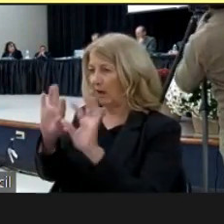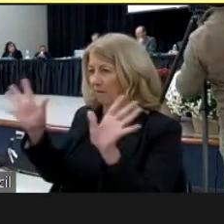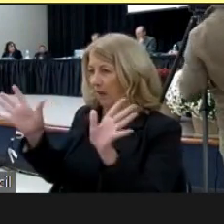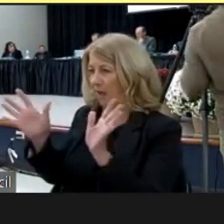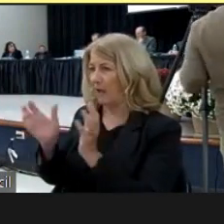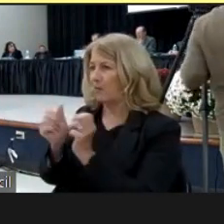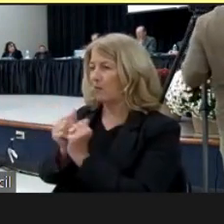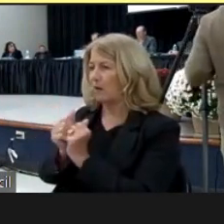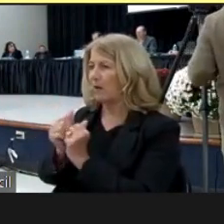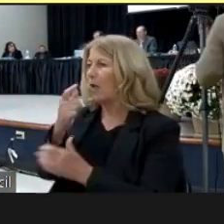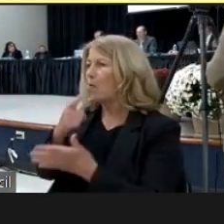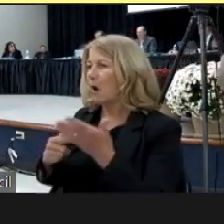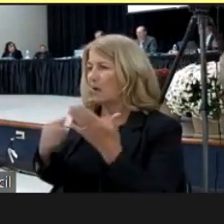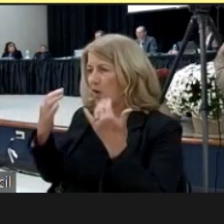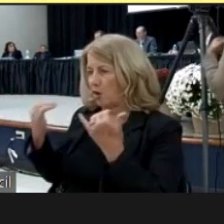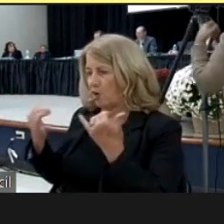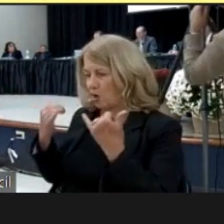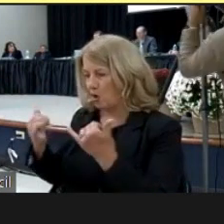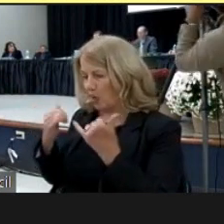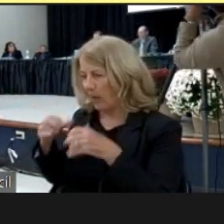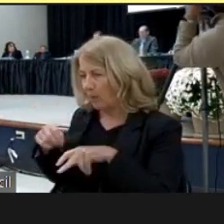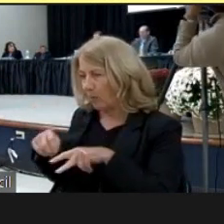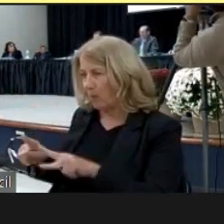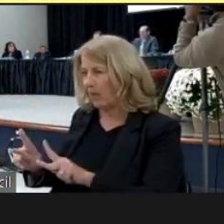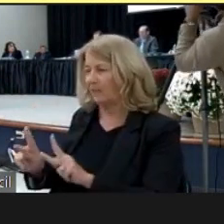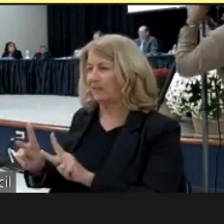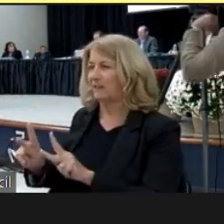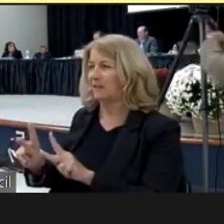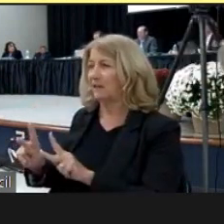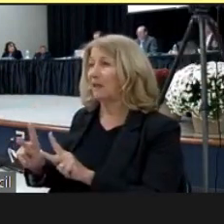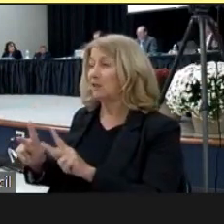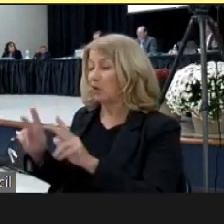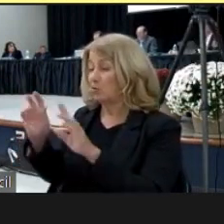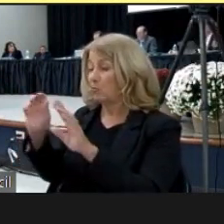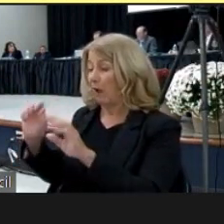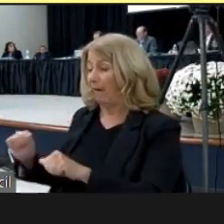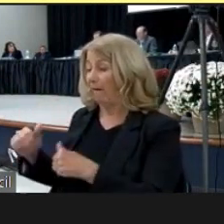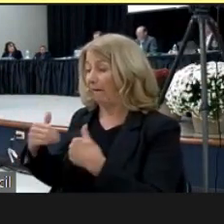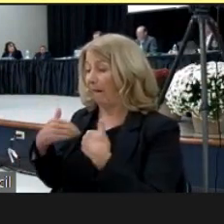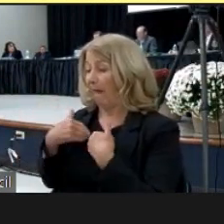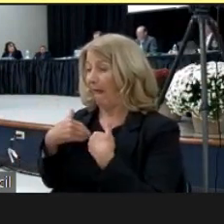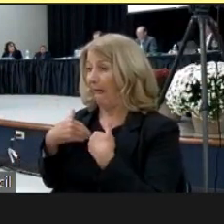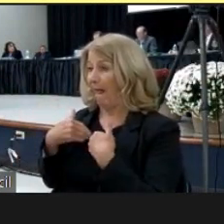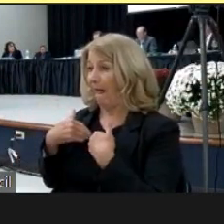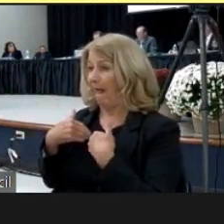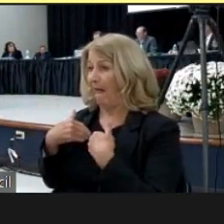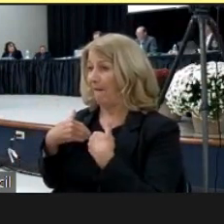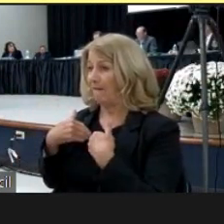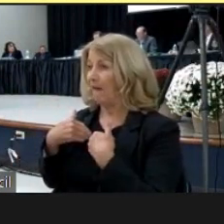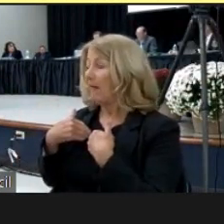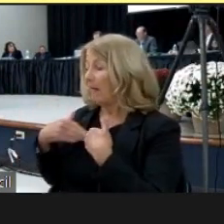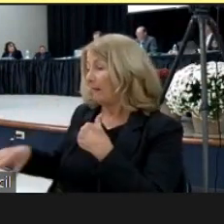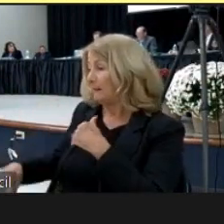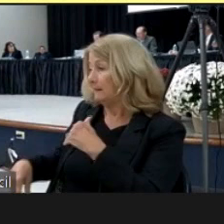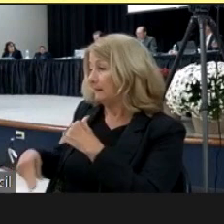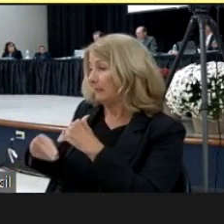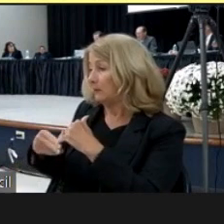what currently is permitted, is you can have an accessory dwelling unit